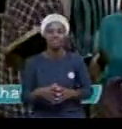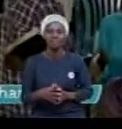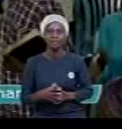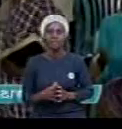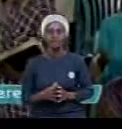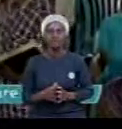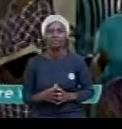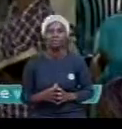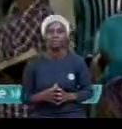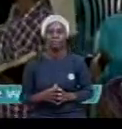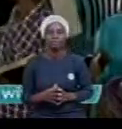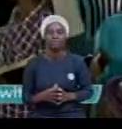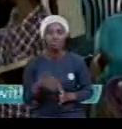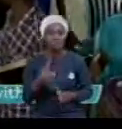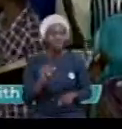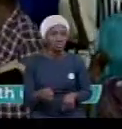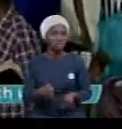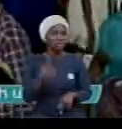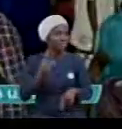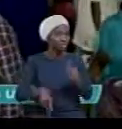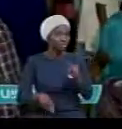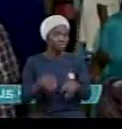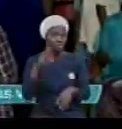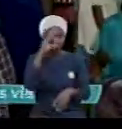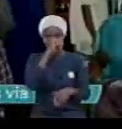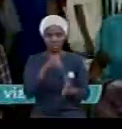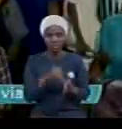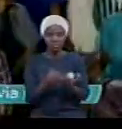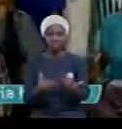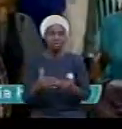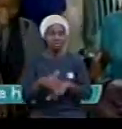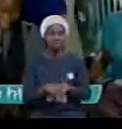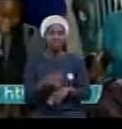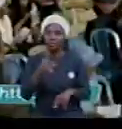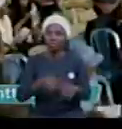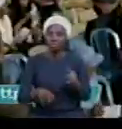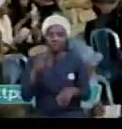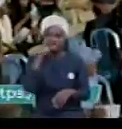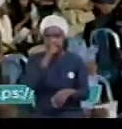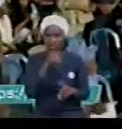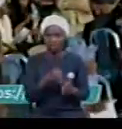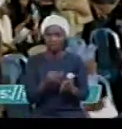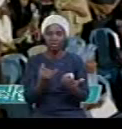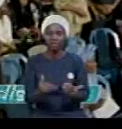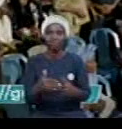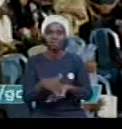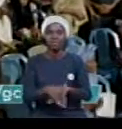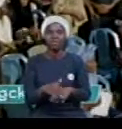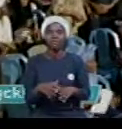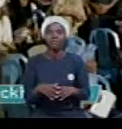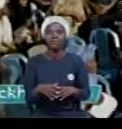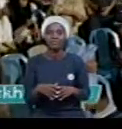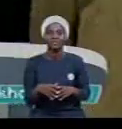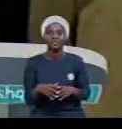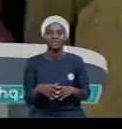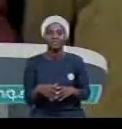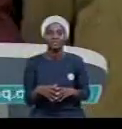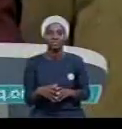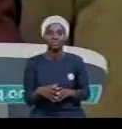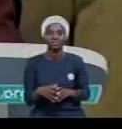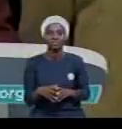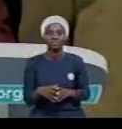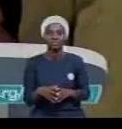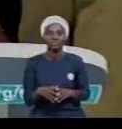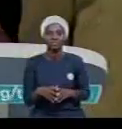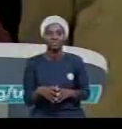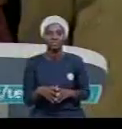No, you can't miss it tonight. You cannot miss it tonight. can see some